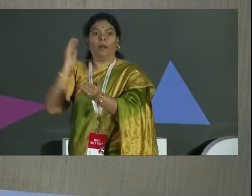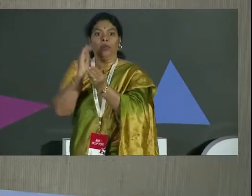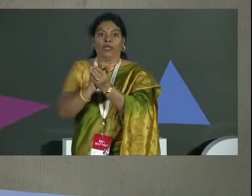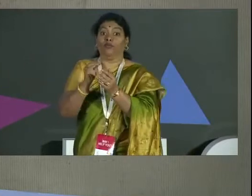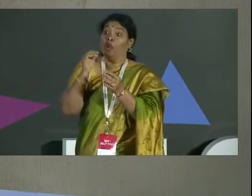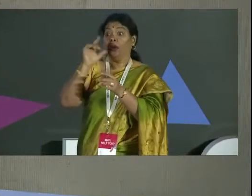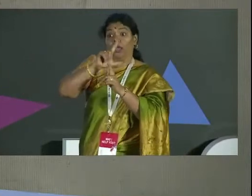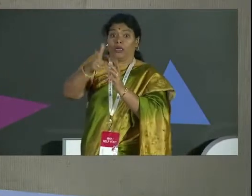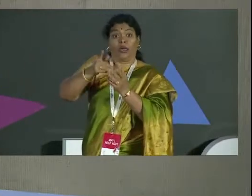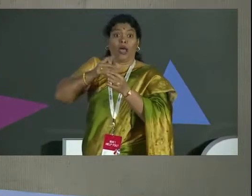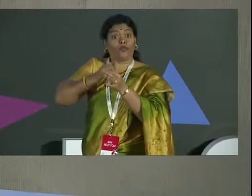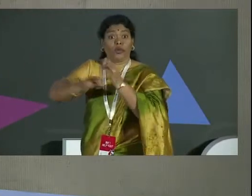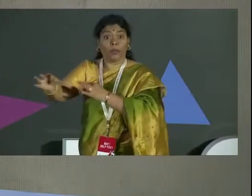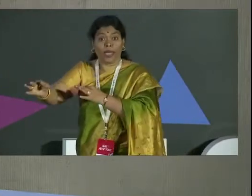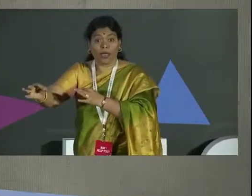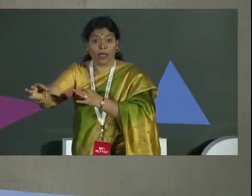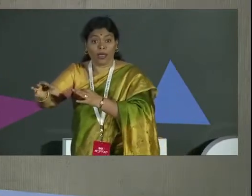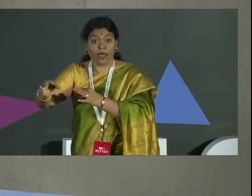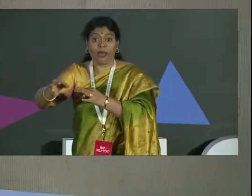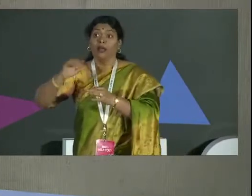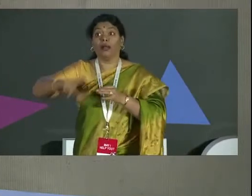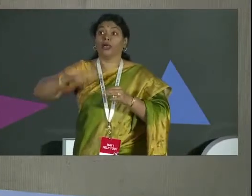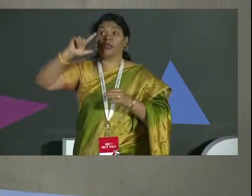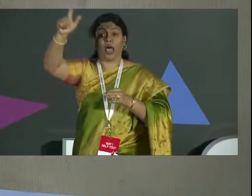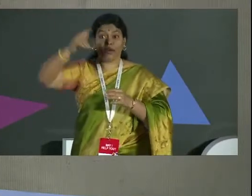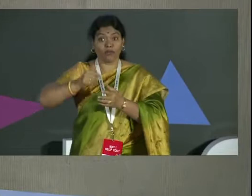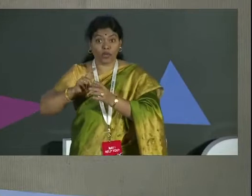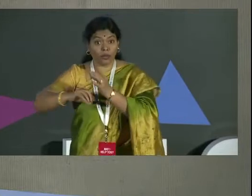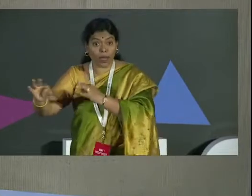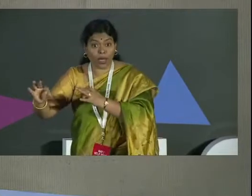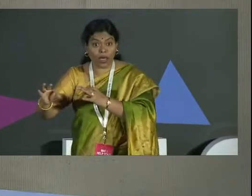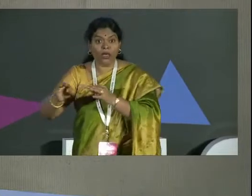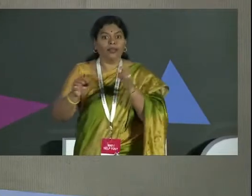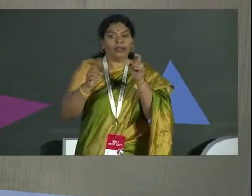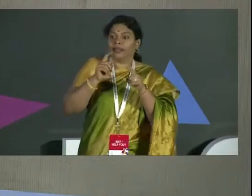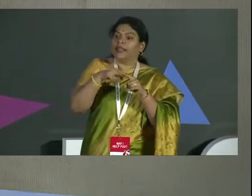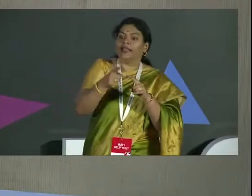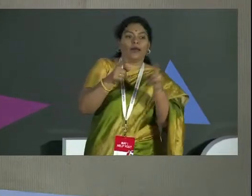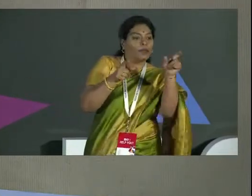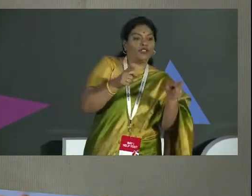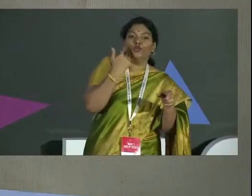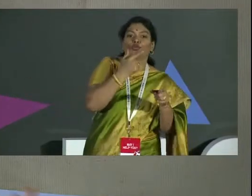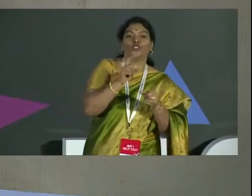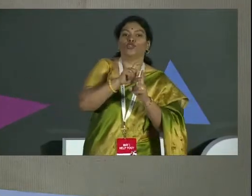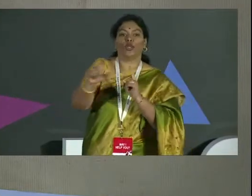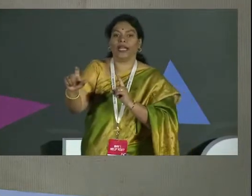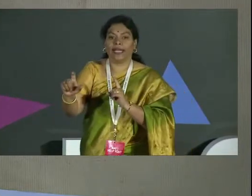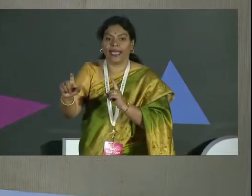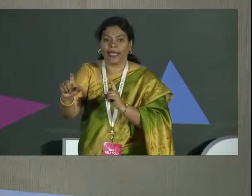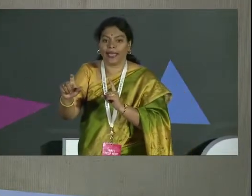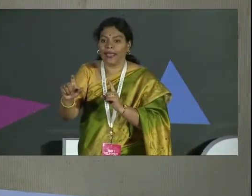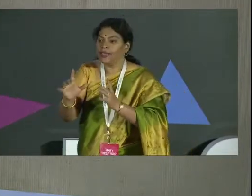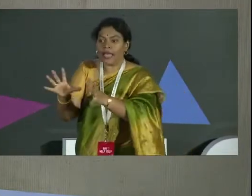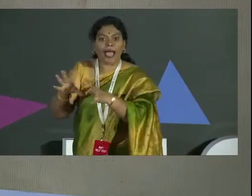repay in this life or the next. If you see it from this perspective, then the person giving charity is actually receiving a